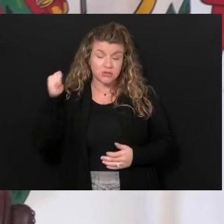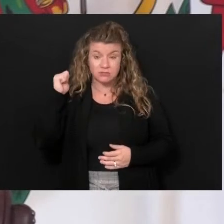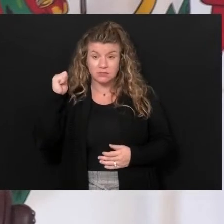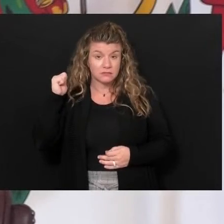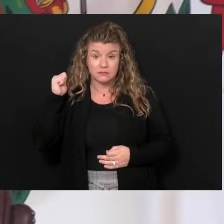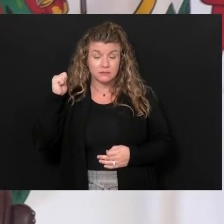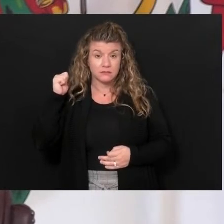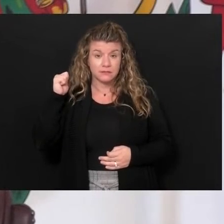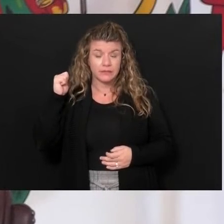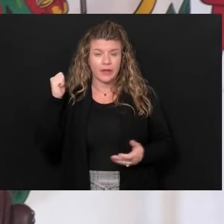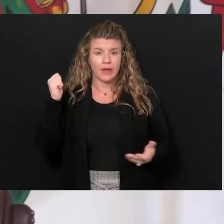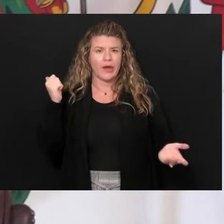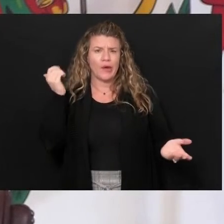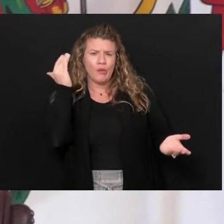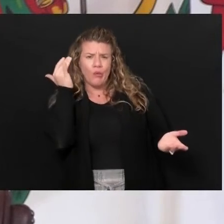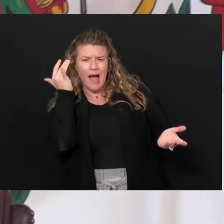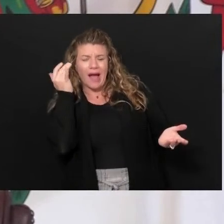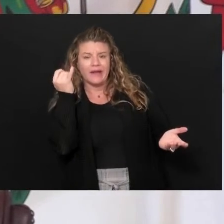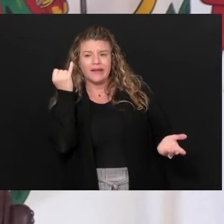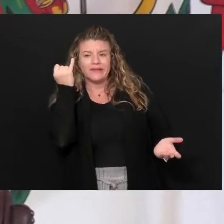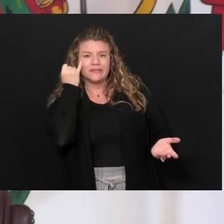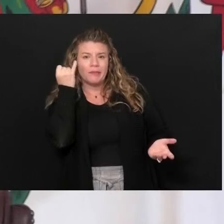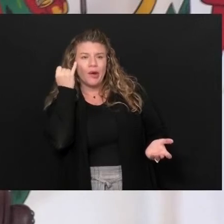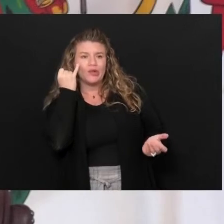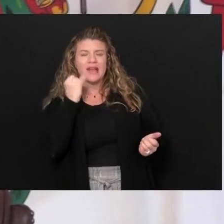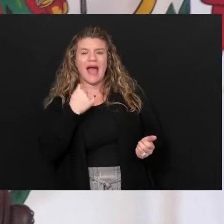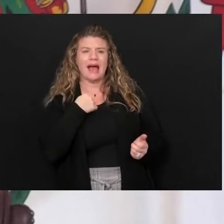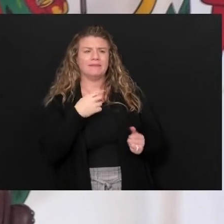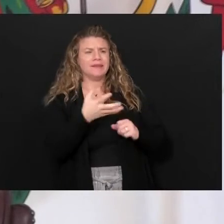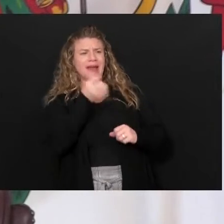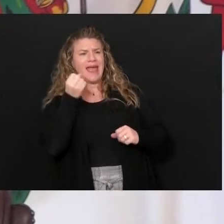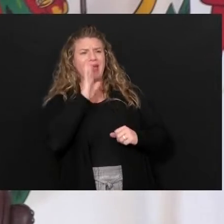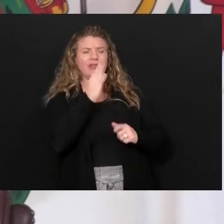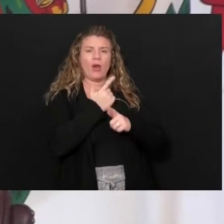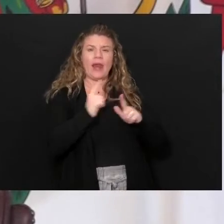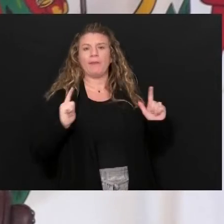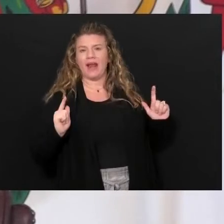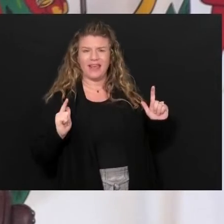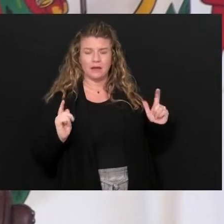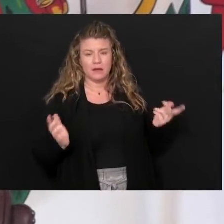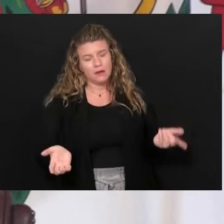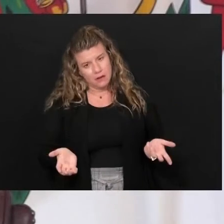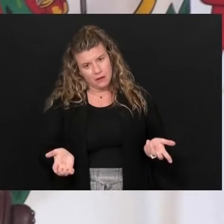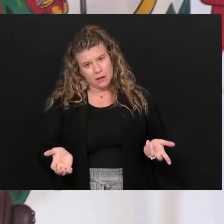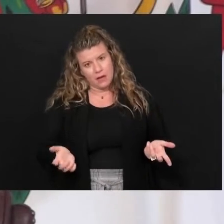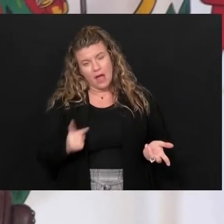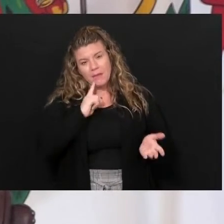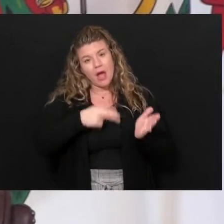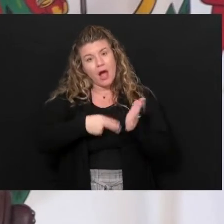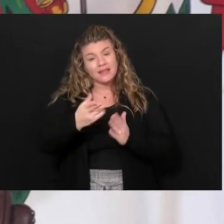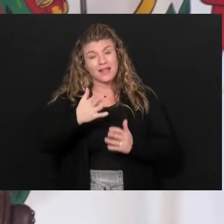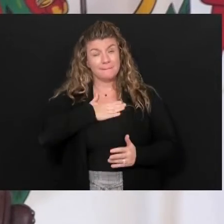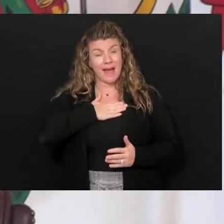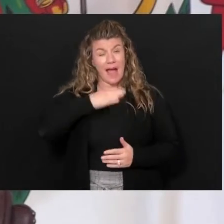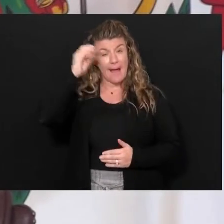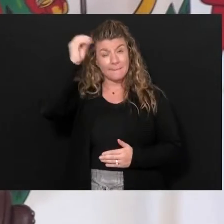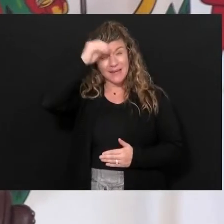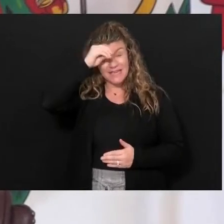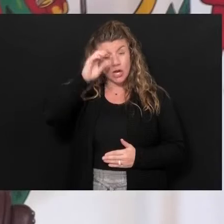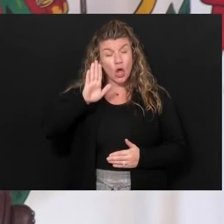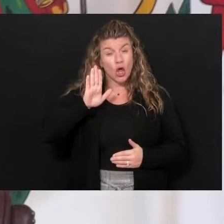because supposedly it may be their liberty. Well, in my opinion, their